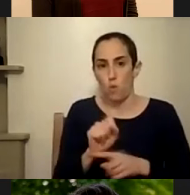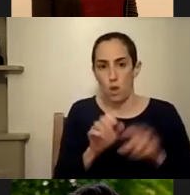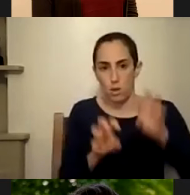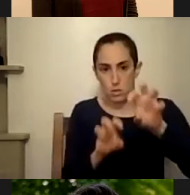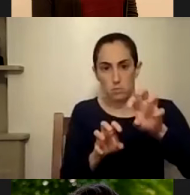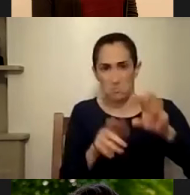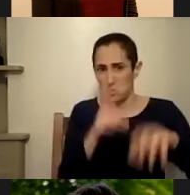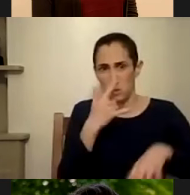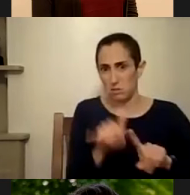energy. And also